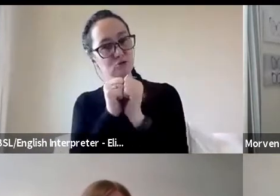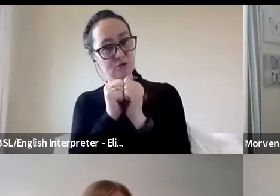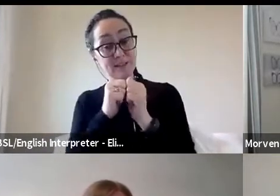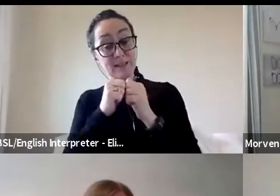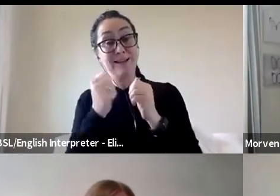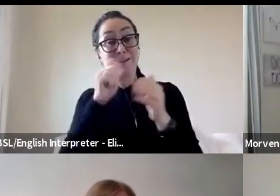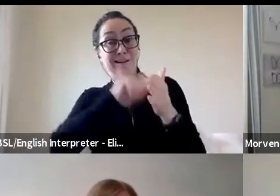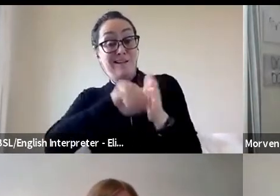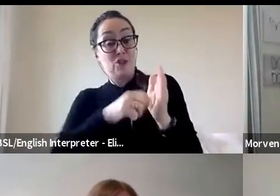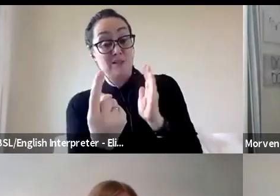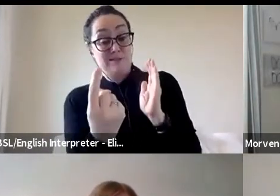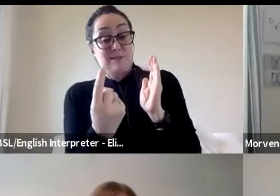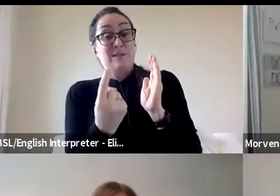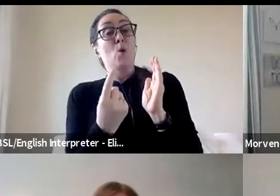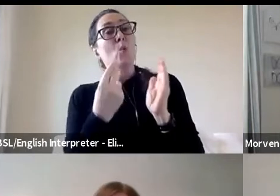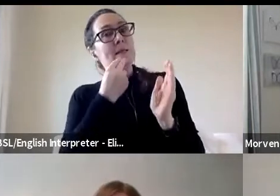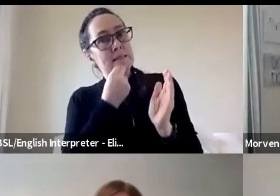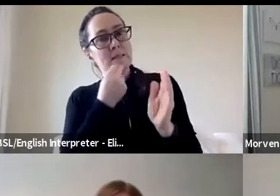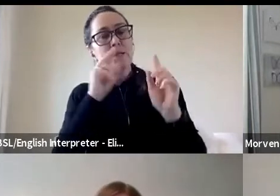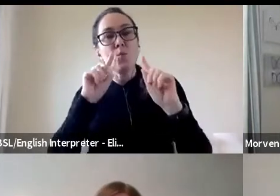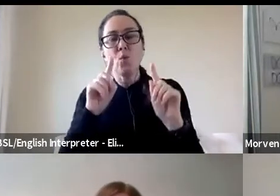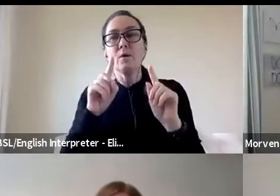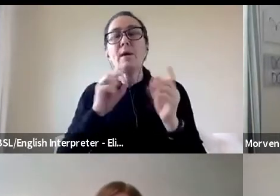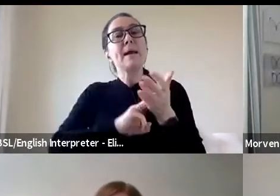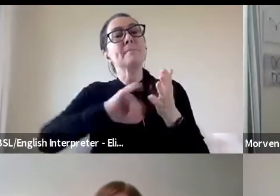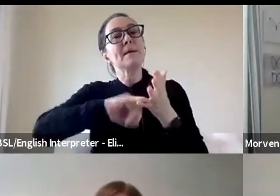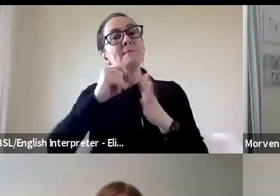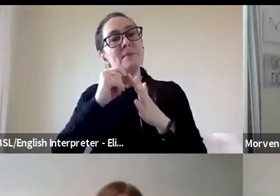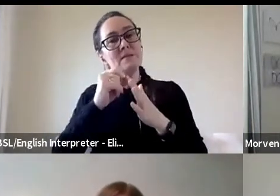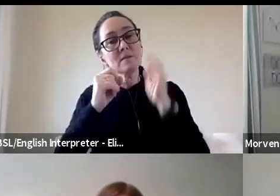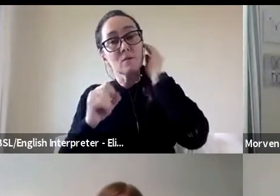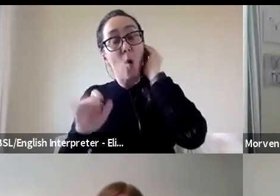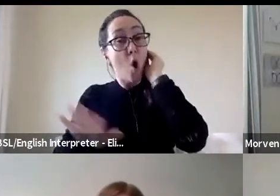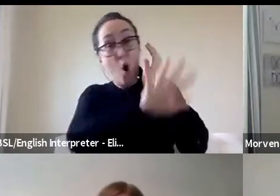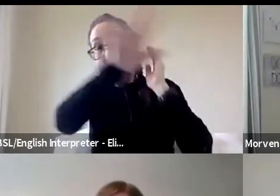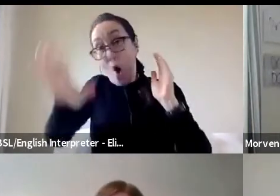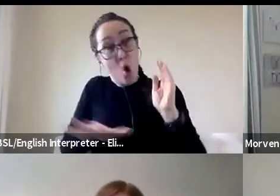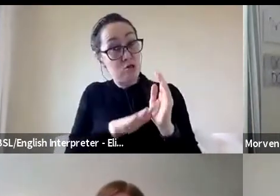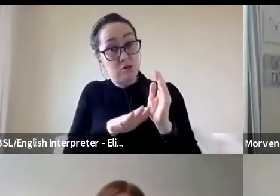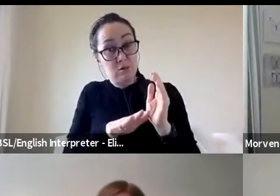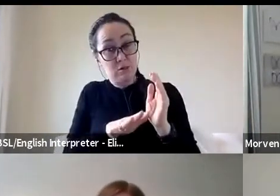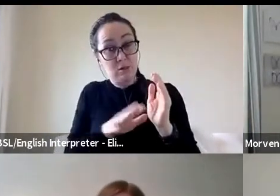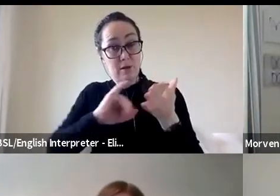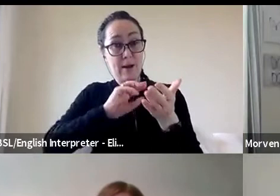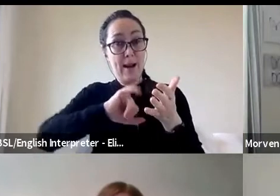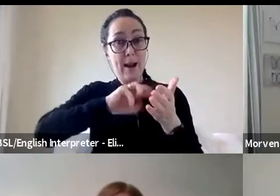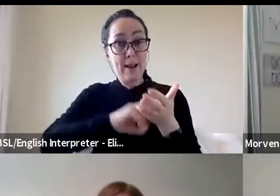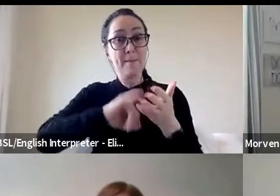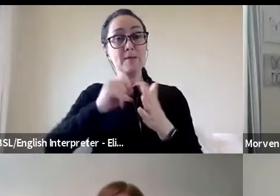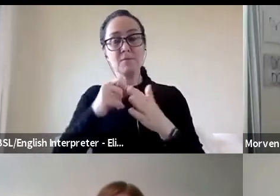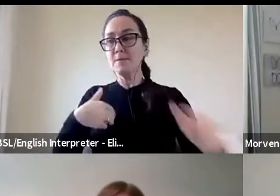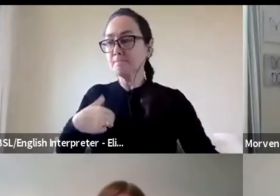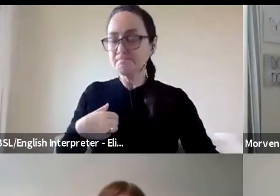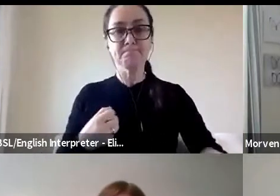election, what we'll need MSPs on all the benches who are willing to speak up and to call